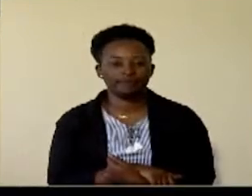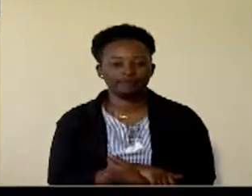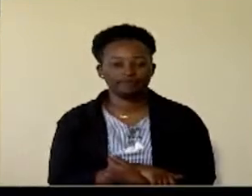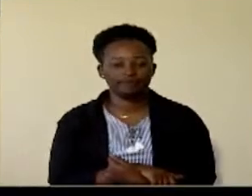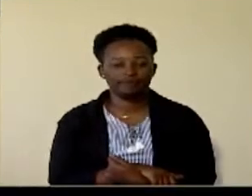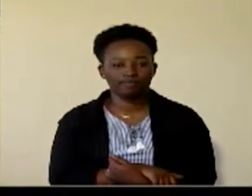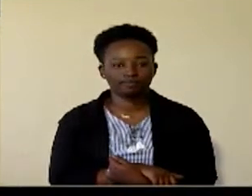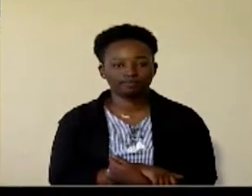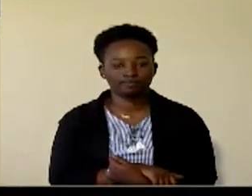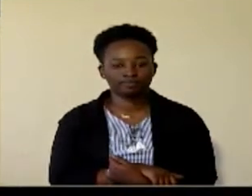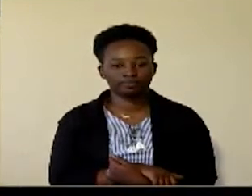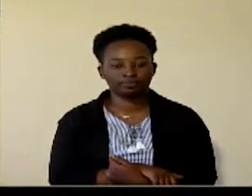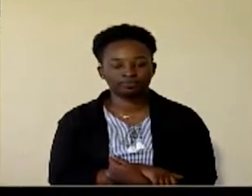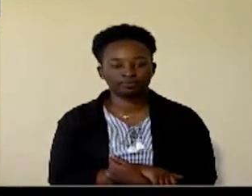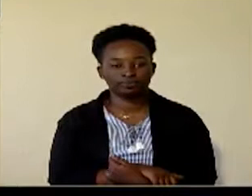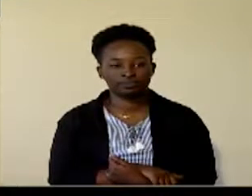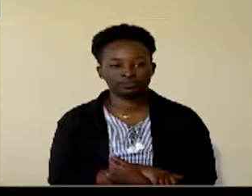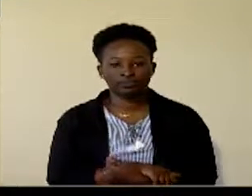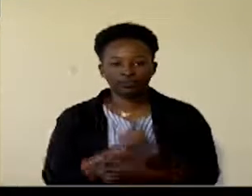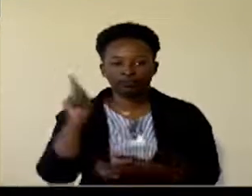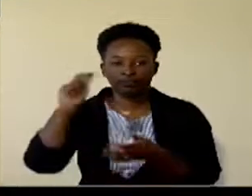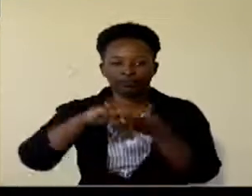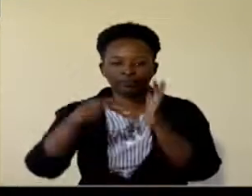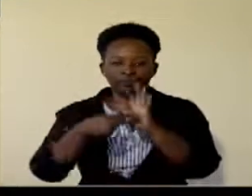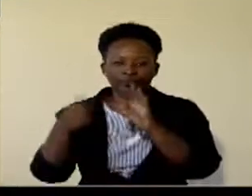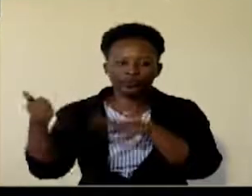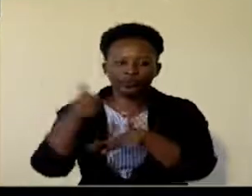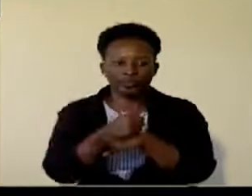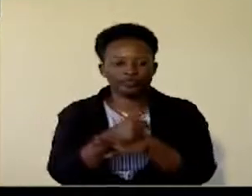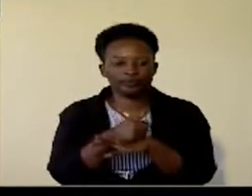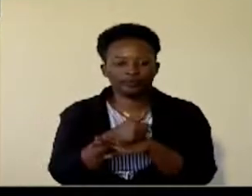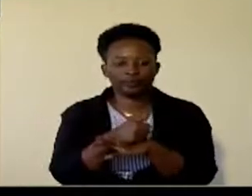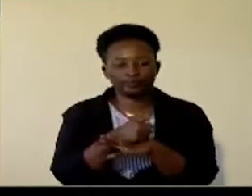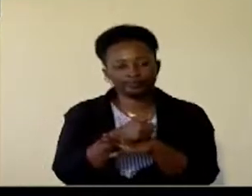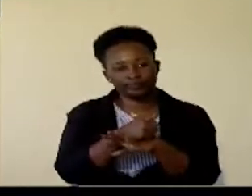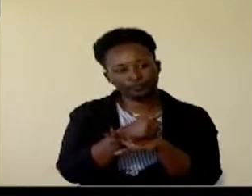Import substitution strategy refers to the establishment